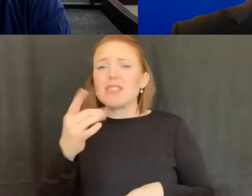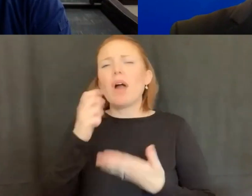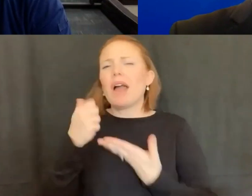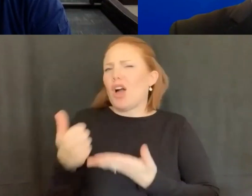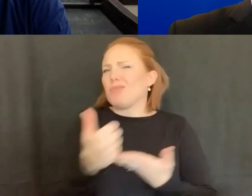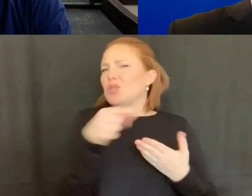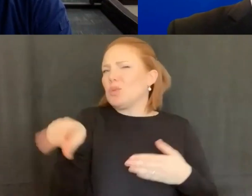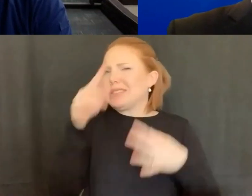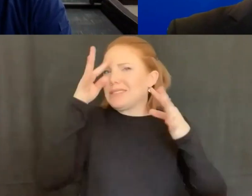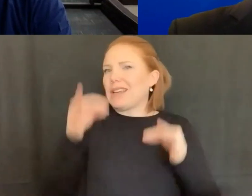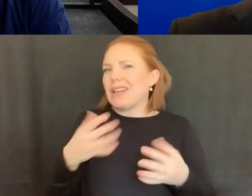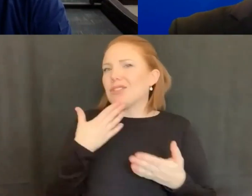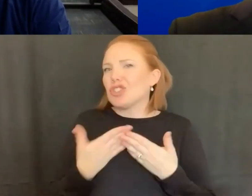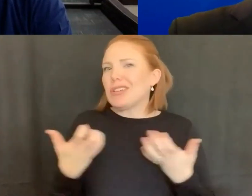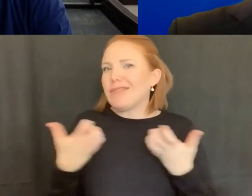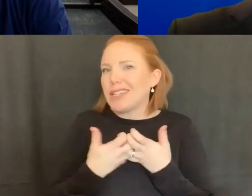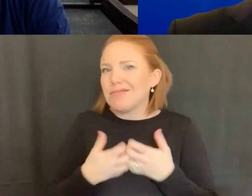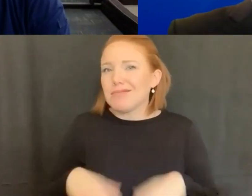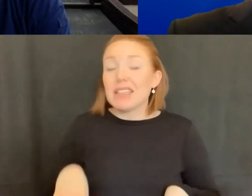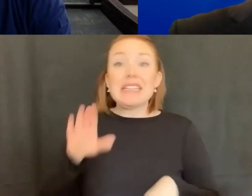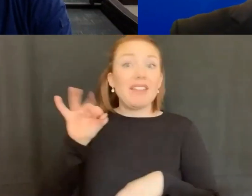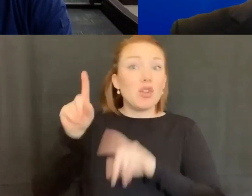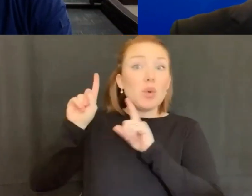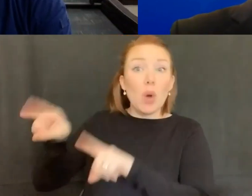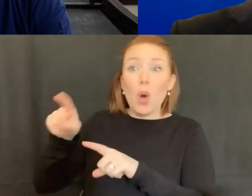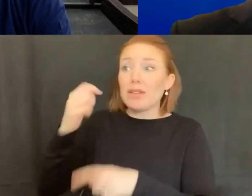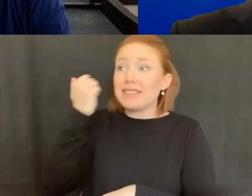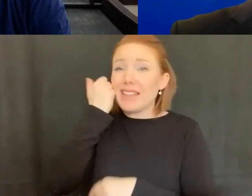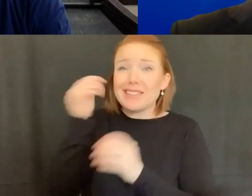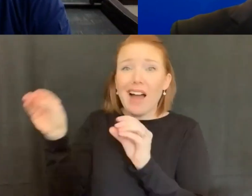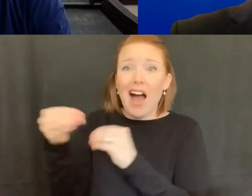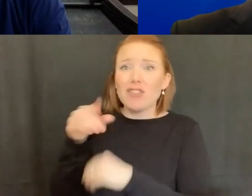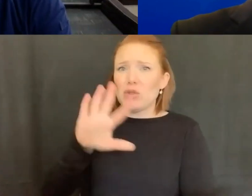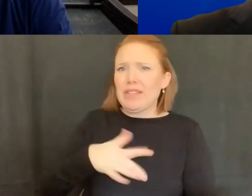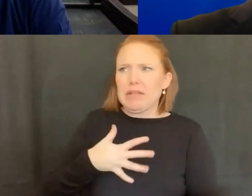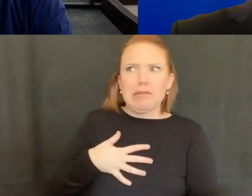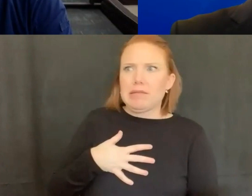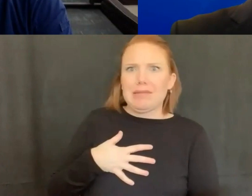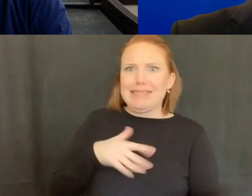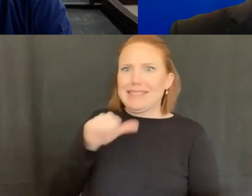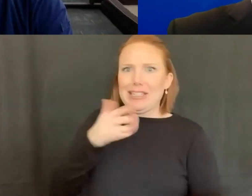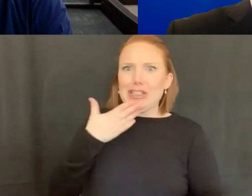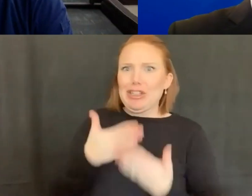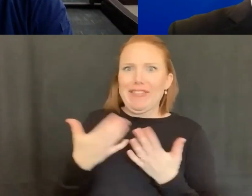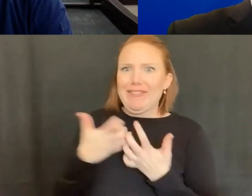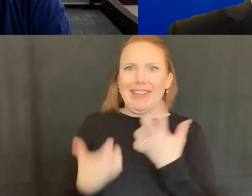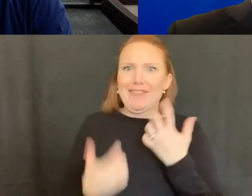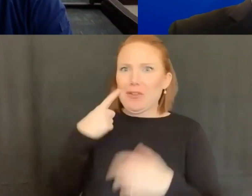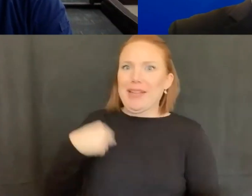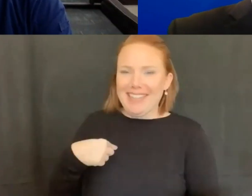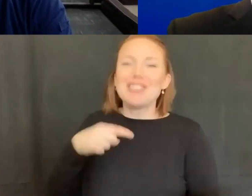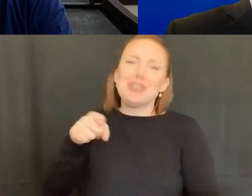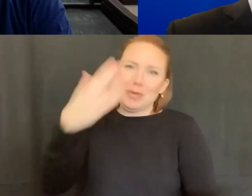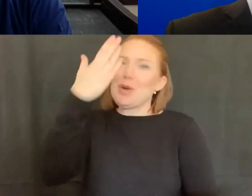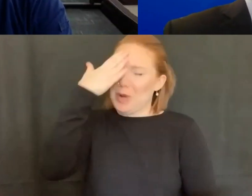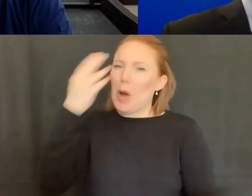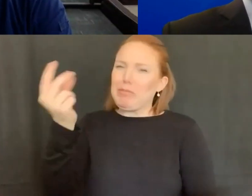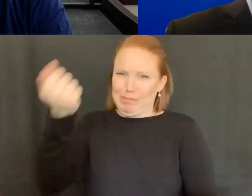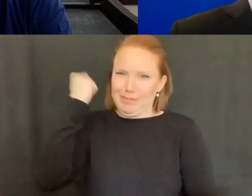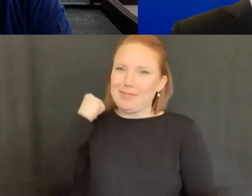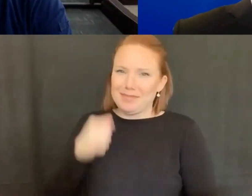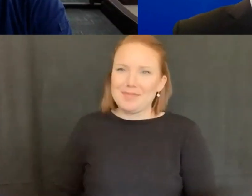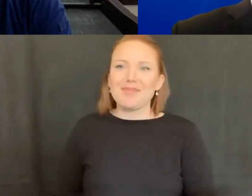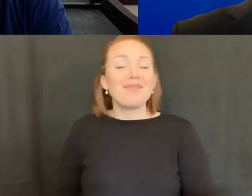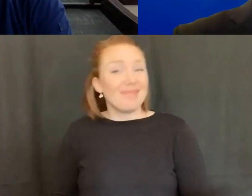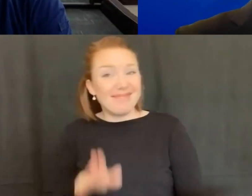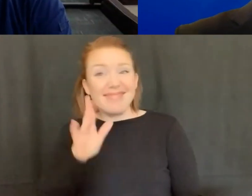bit as well. Because I mean, if you spend some time in there, like, man, this isn't for me, you'll know that pretty quick. That's right. That